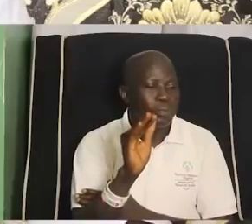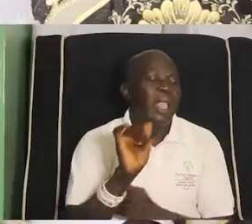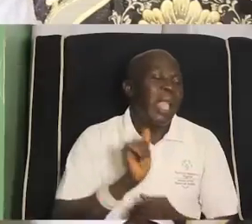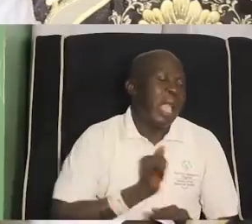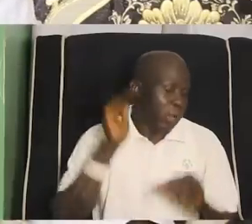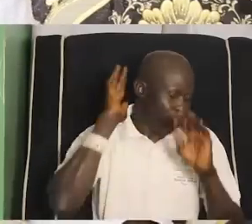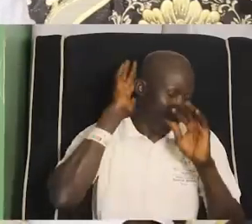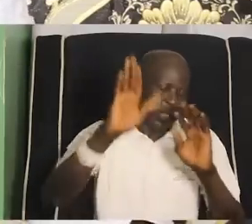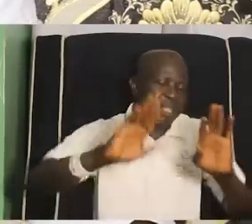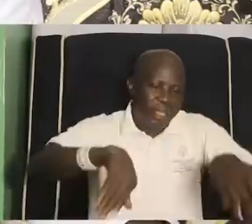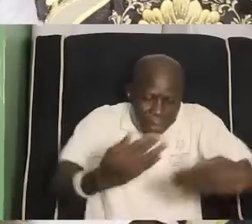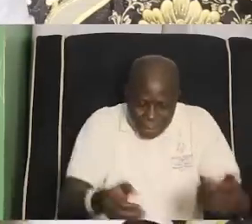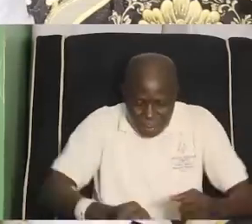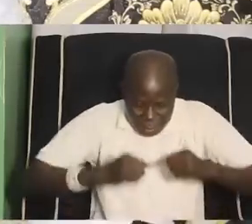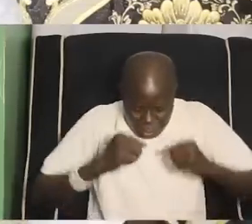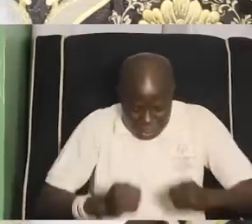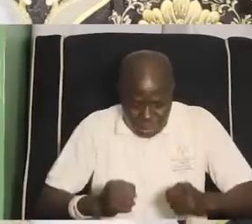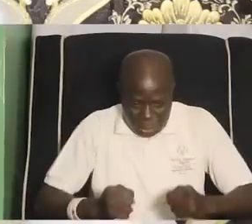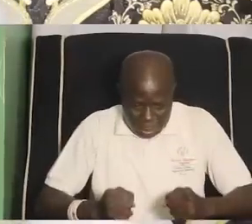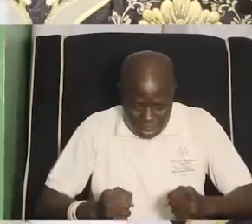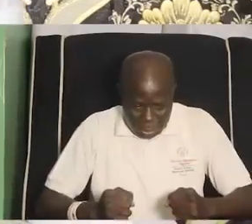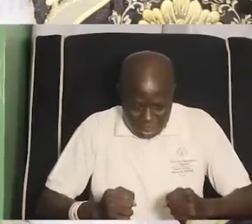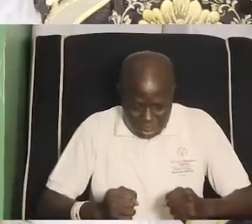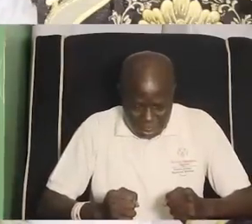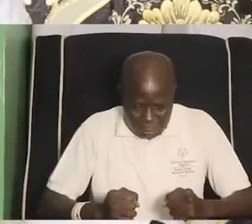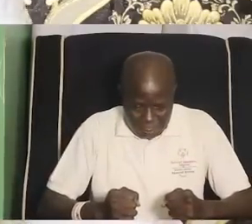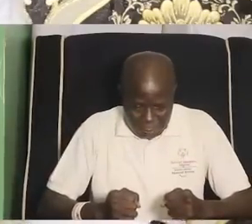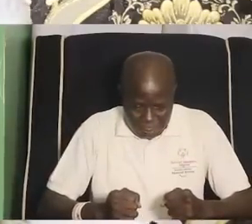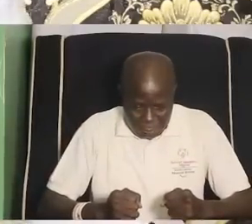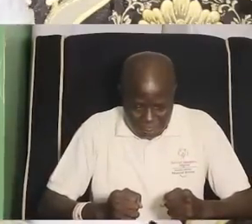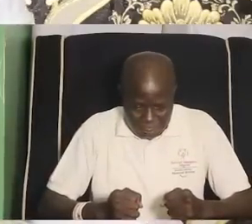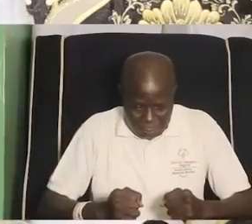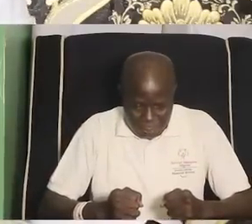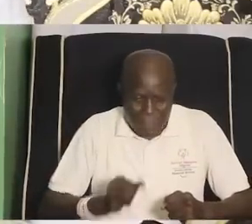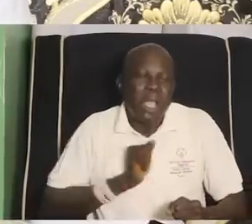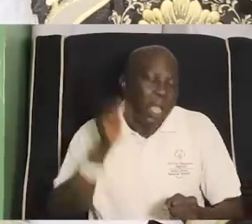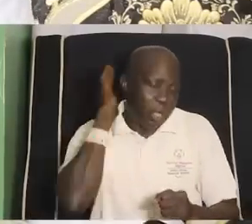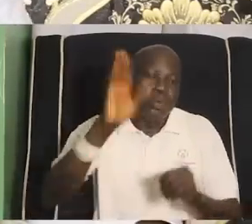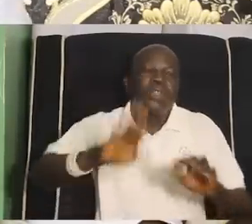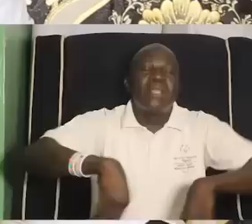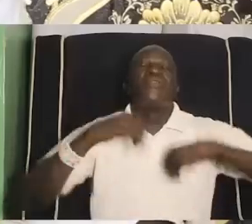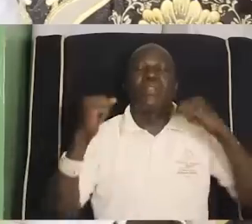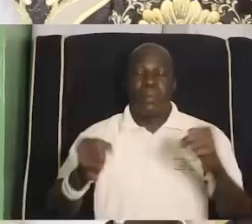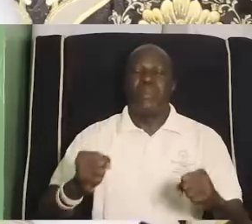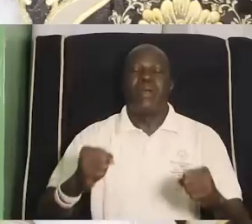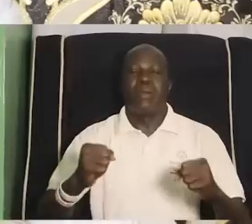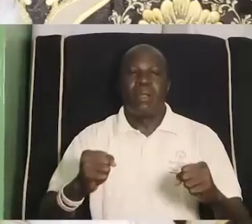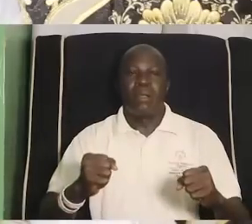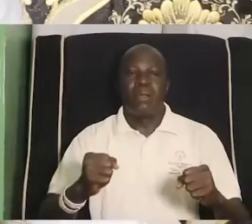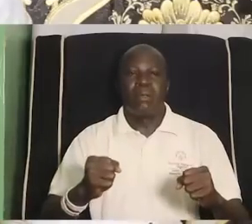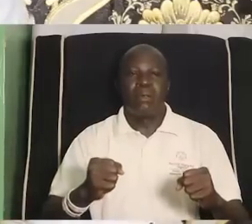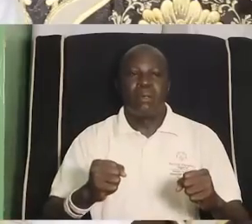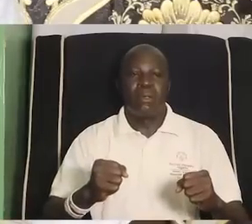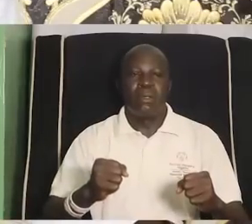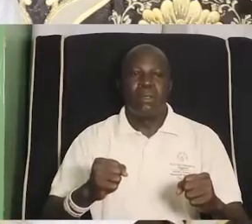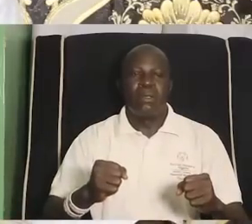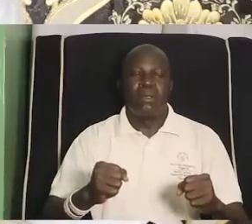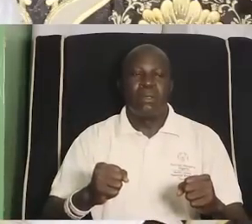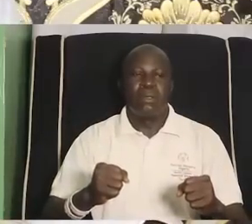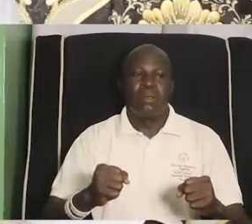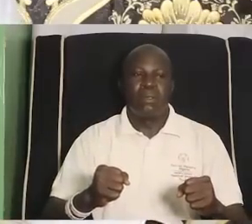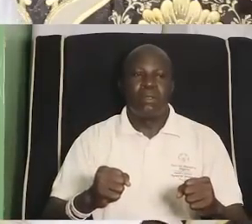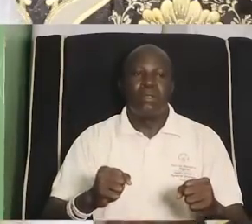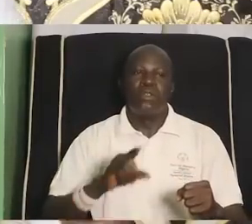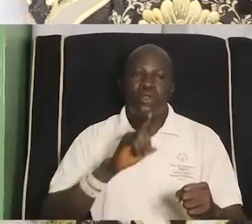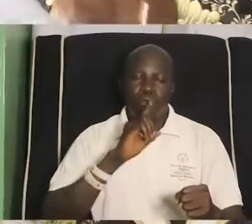je be Olorun ma fun ni okun. Oh no. Ya. Olorun ma fun ni agbara. Oh no. Yes, nito se mi o